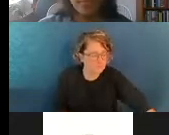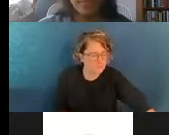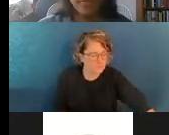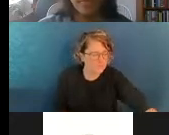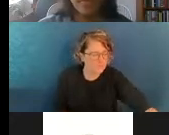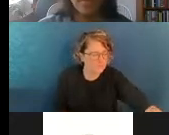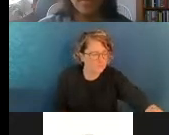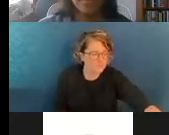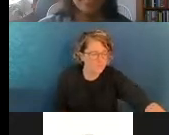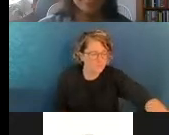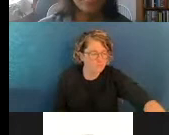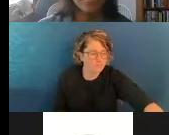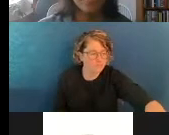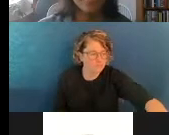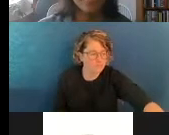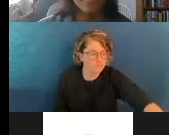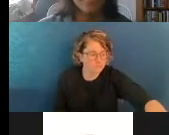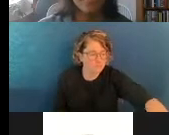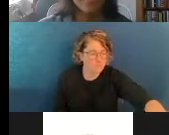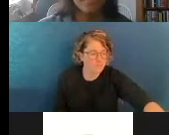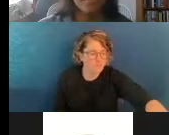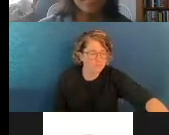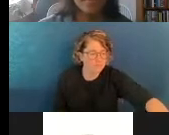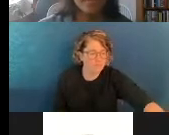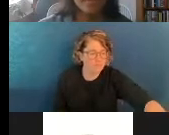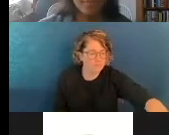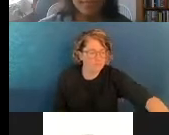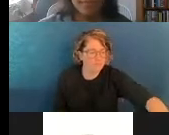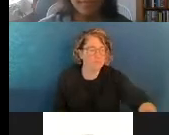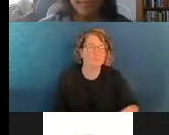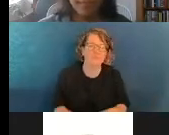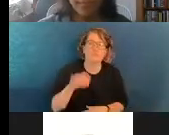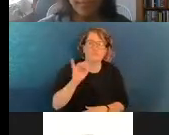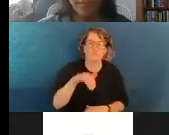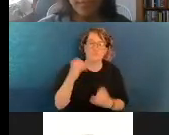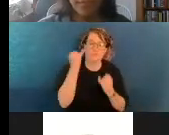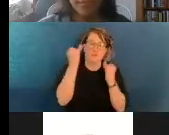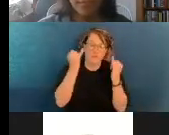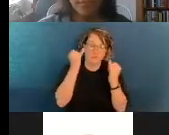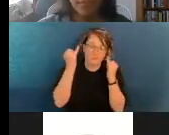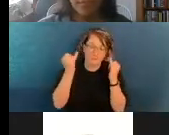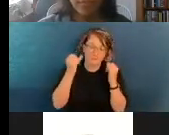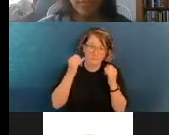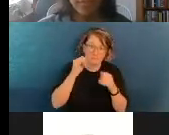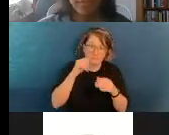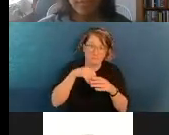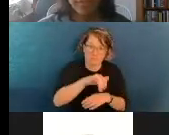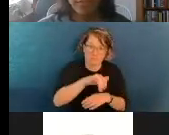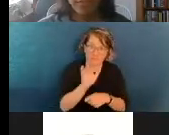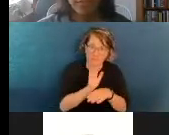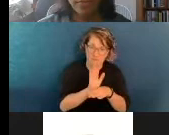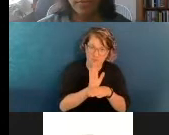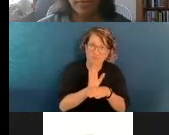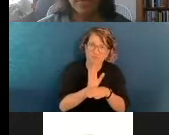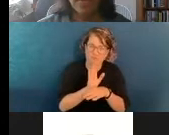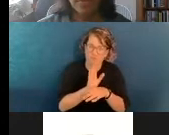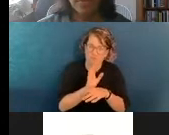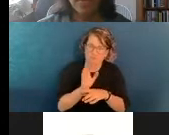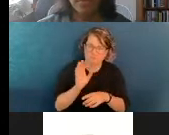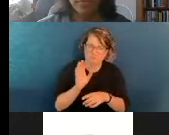I see that many of the ideas that were presented in the video reflect those that appear in the In Plain Sight